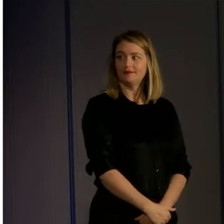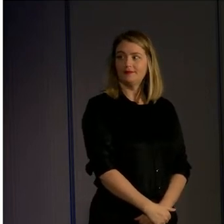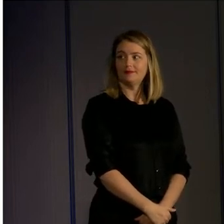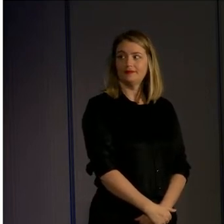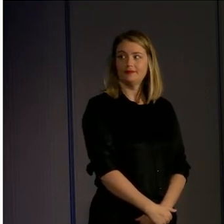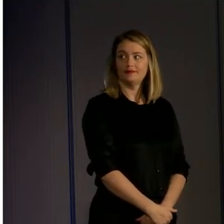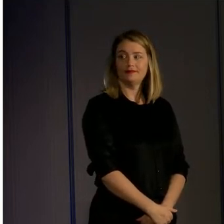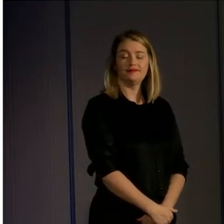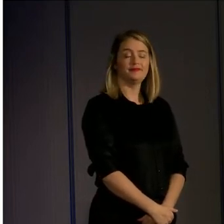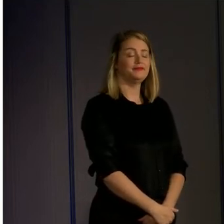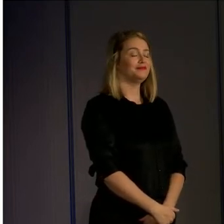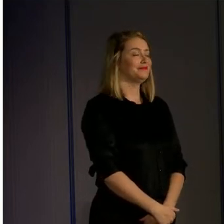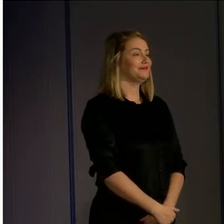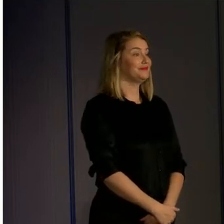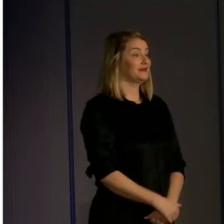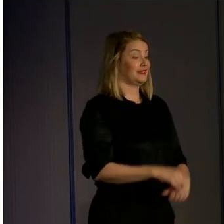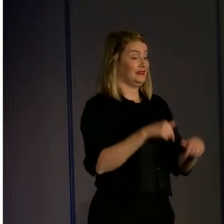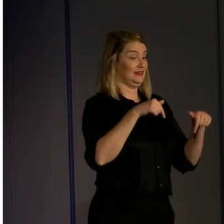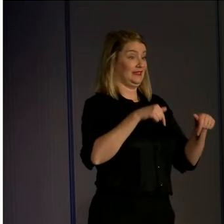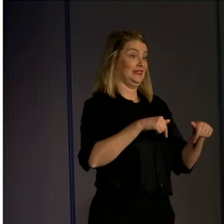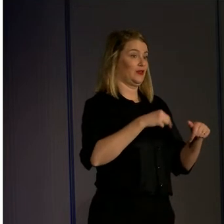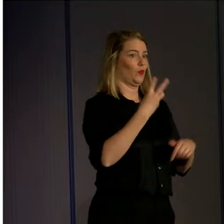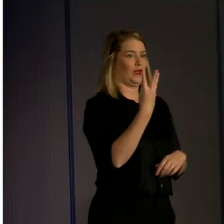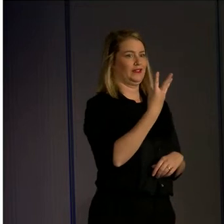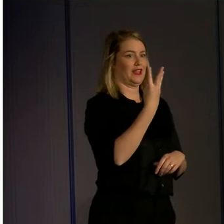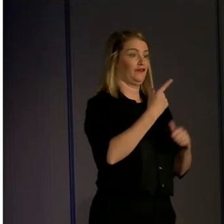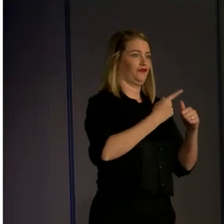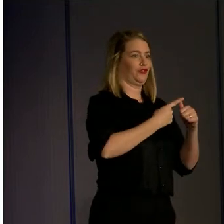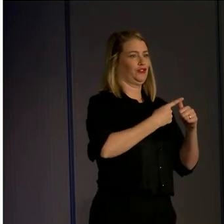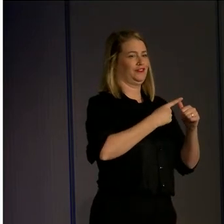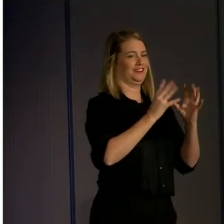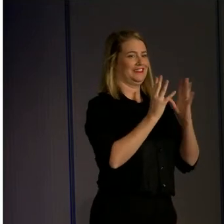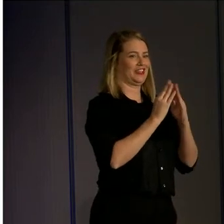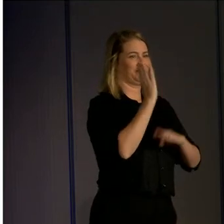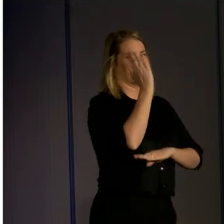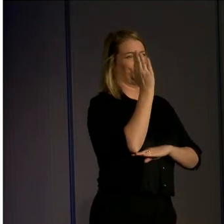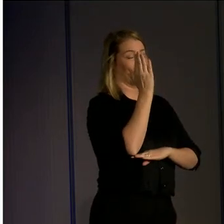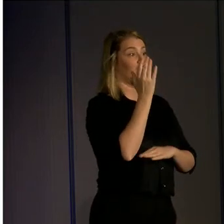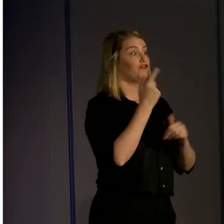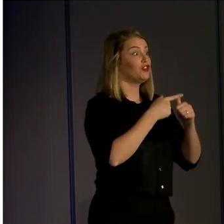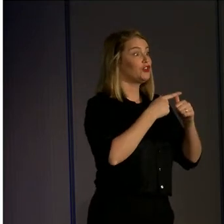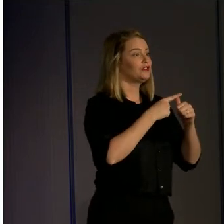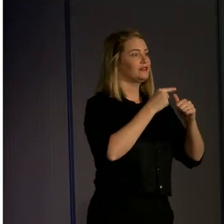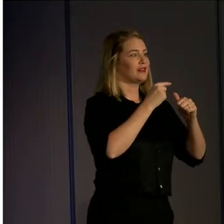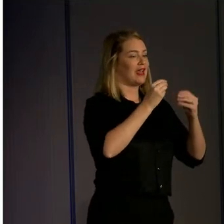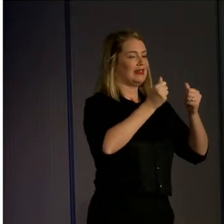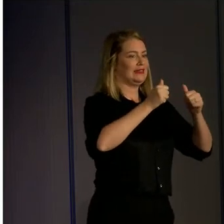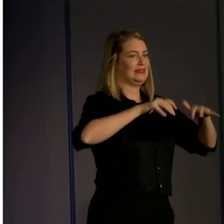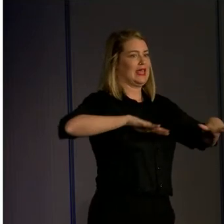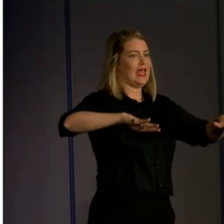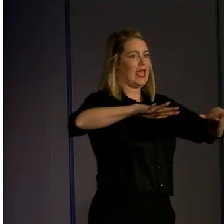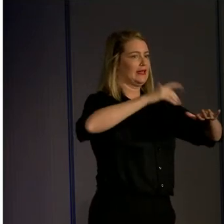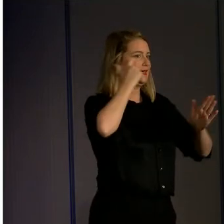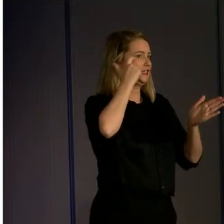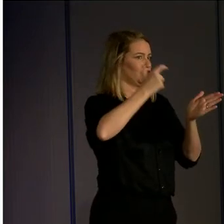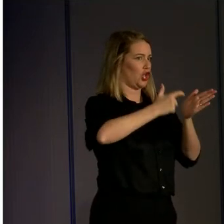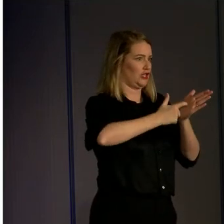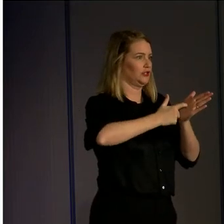As this is the first session of Wednesday, I wanted to start off with a land acknowledgement. Excuse